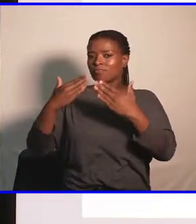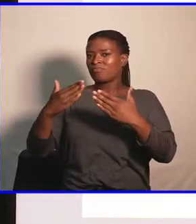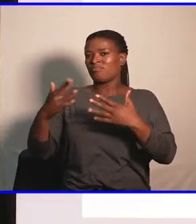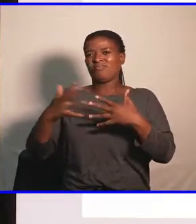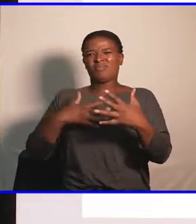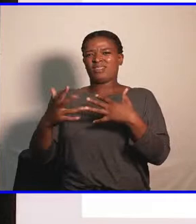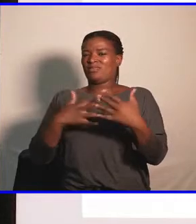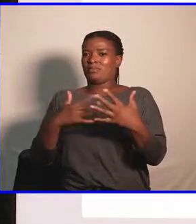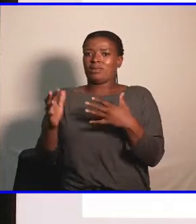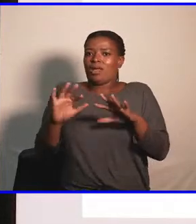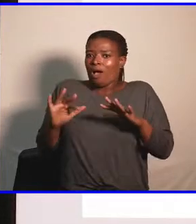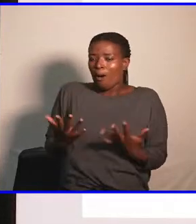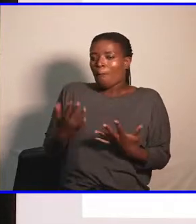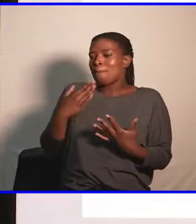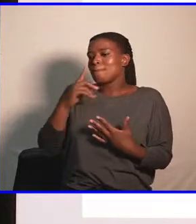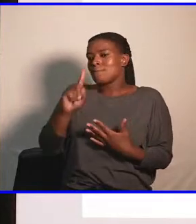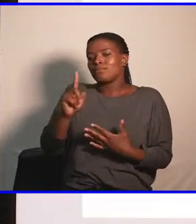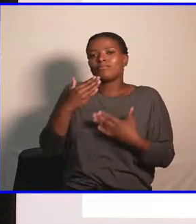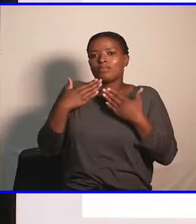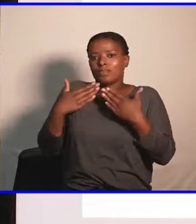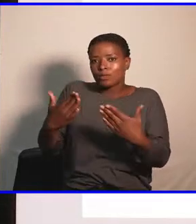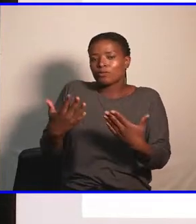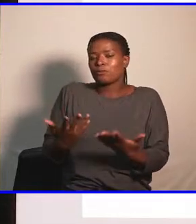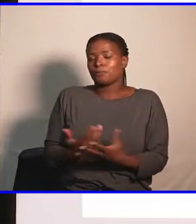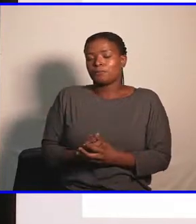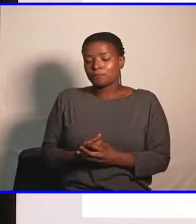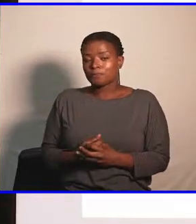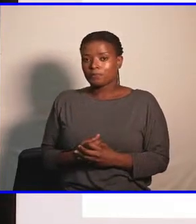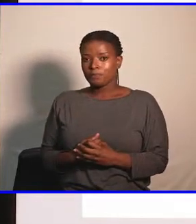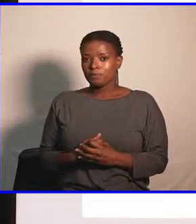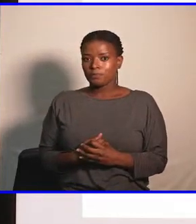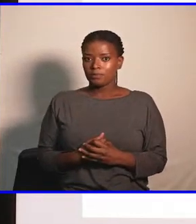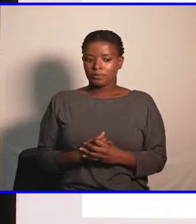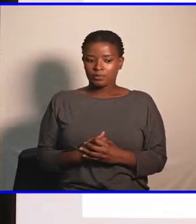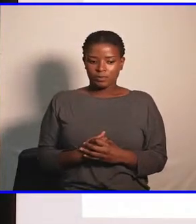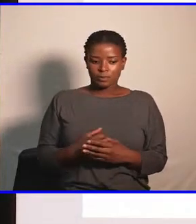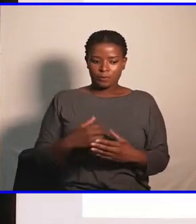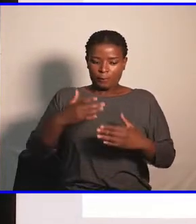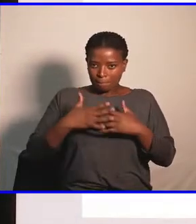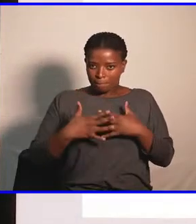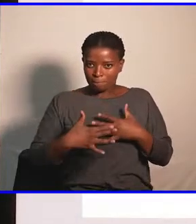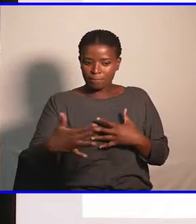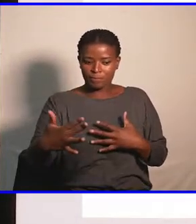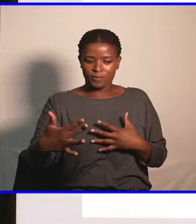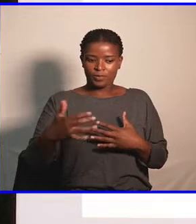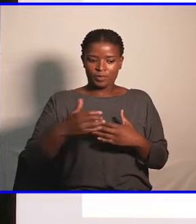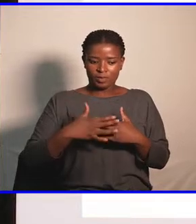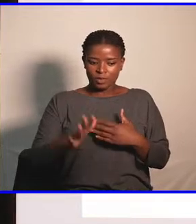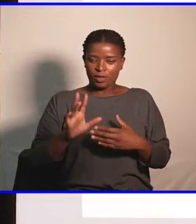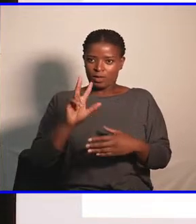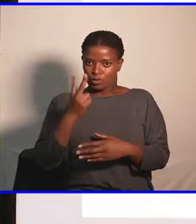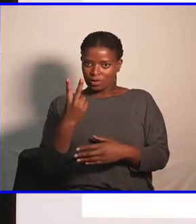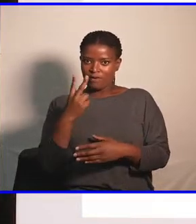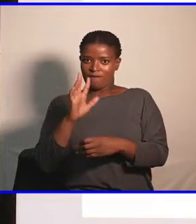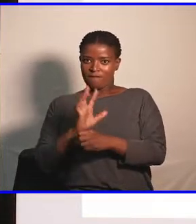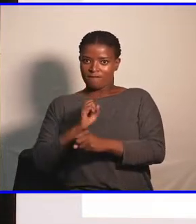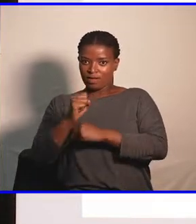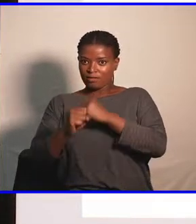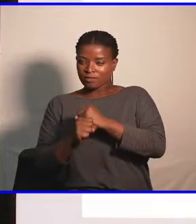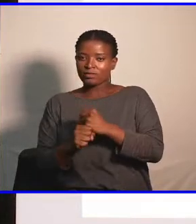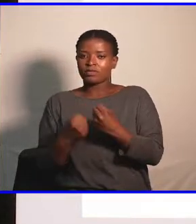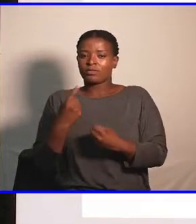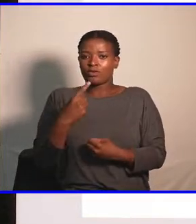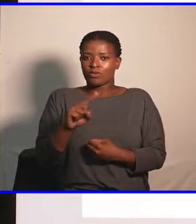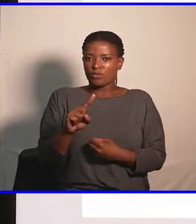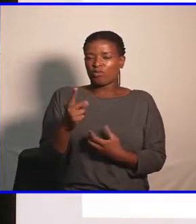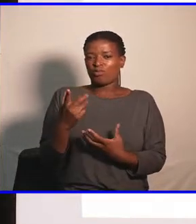the next 25 years, Mr. President, and beyond, we have a huge responsibility to resist any effort from